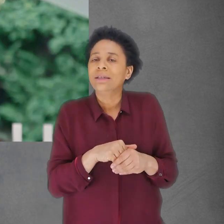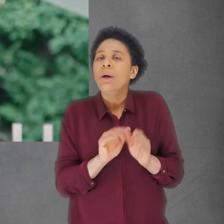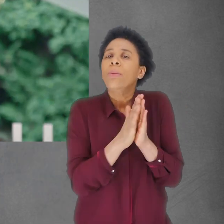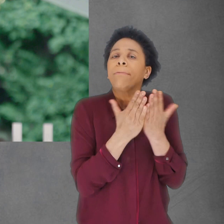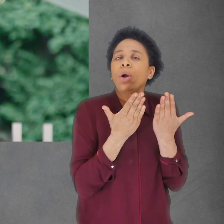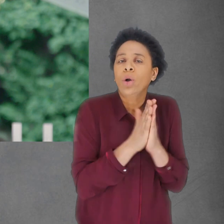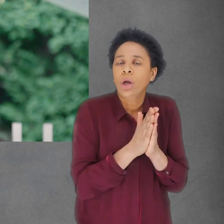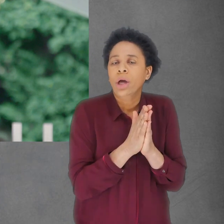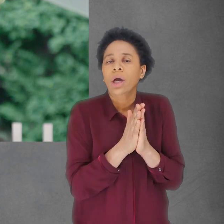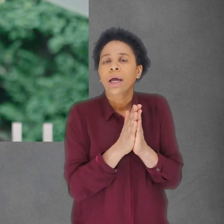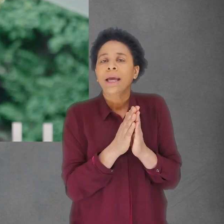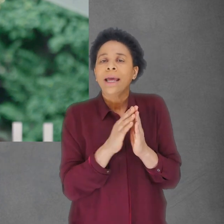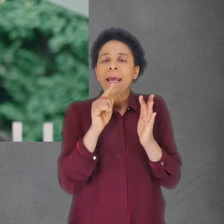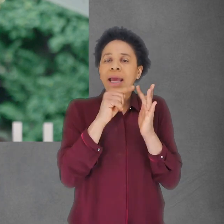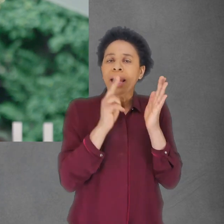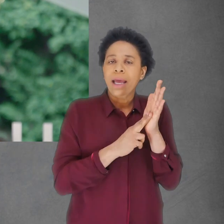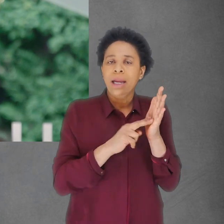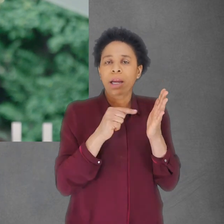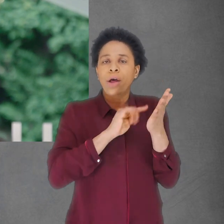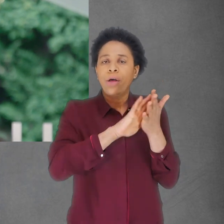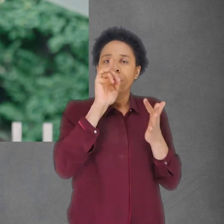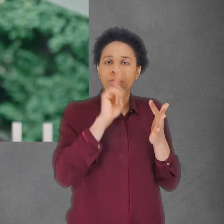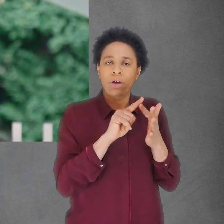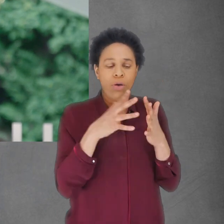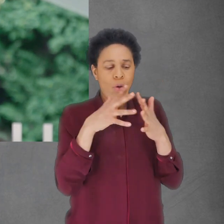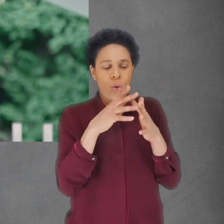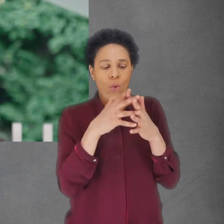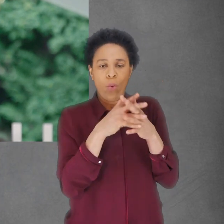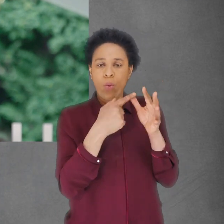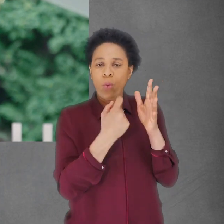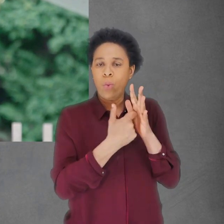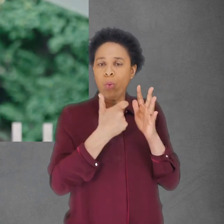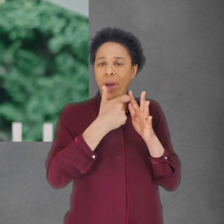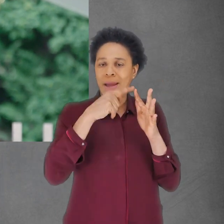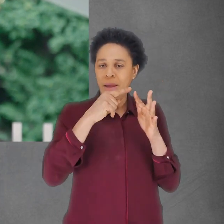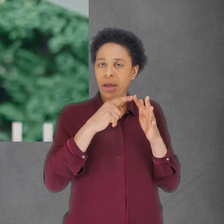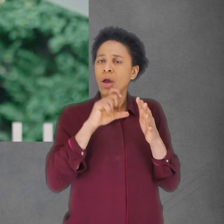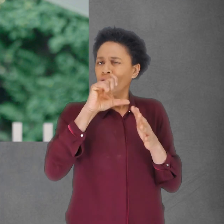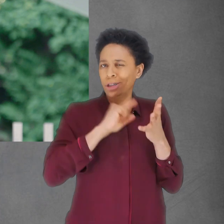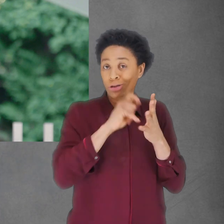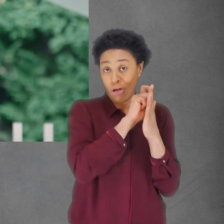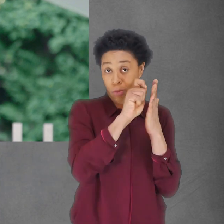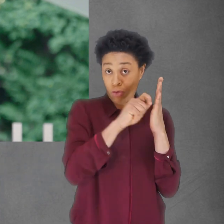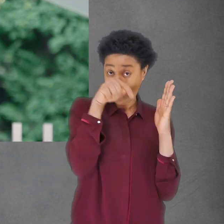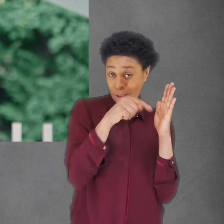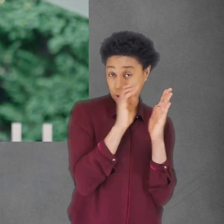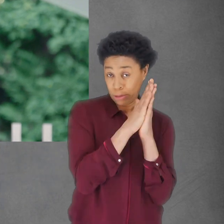the pavilion, Christina's In the Wake was a sort of key reference and that kind of key text that